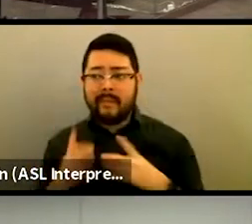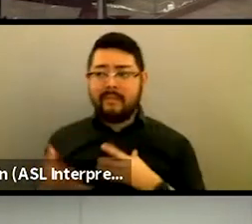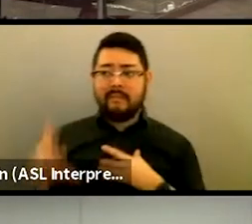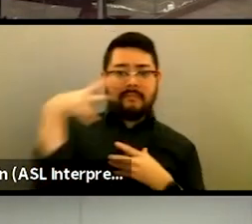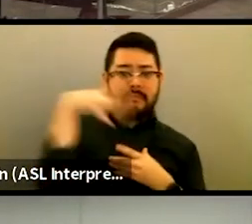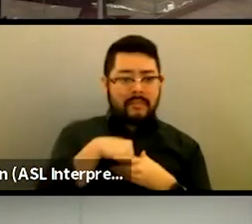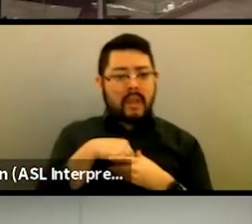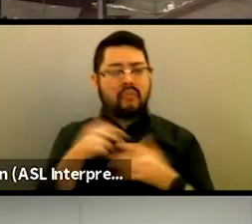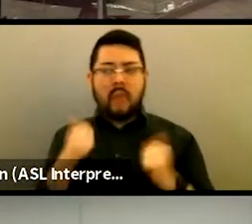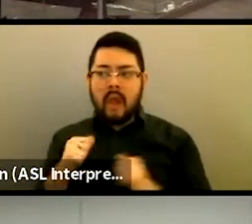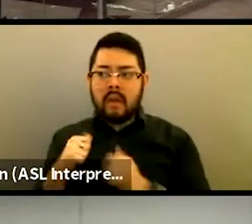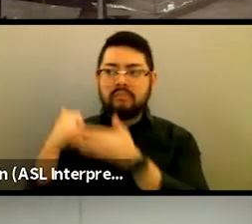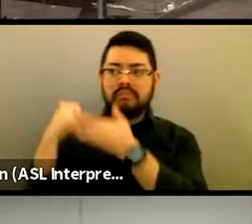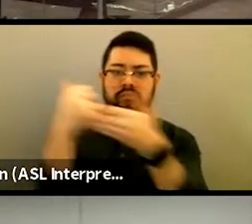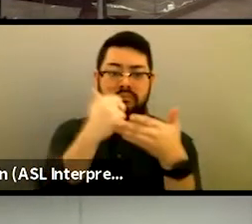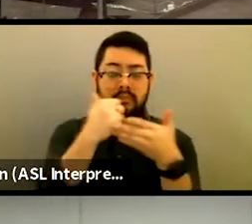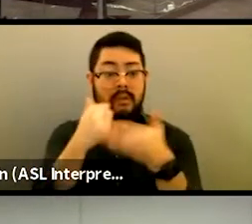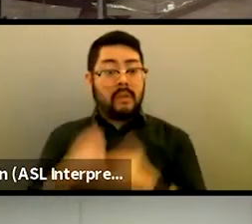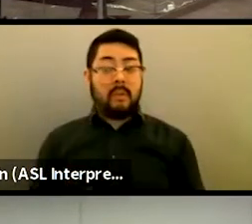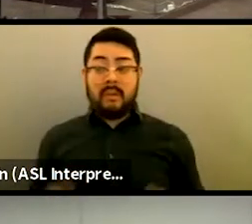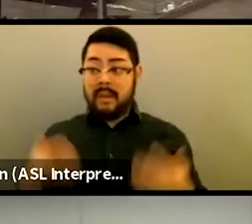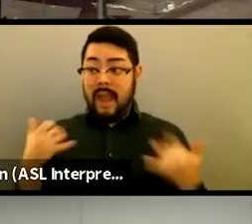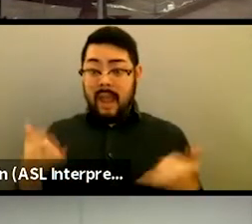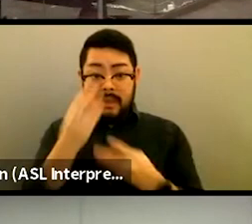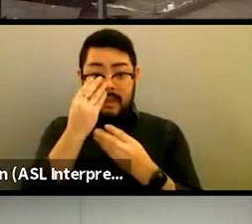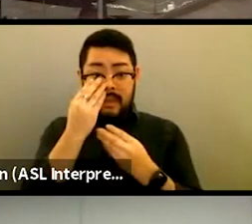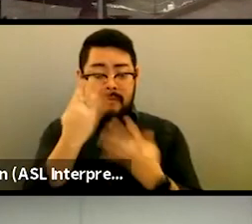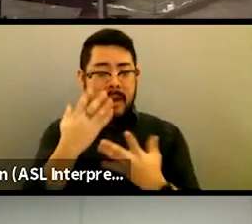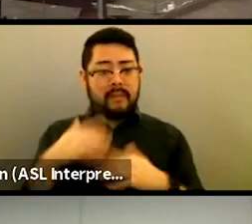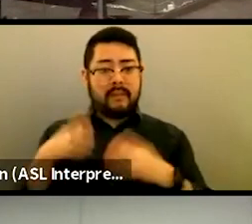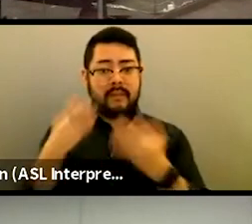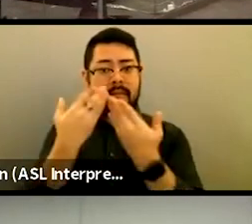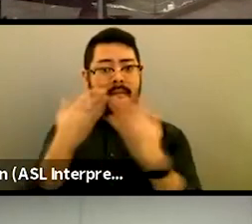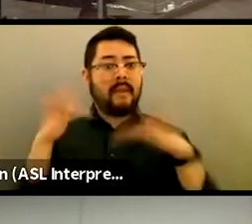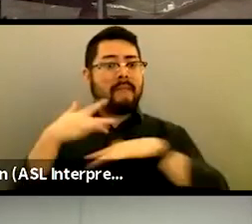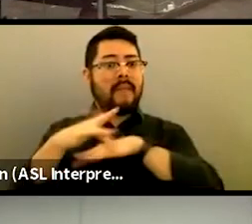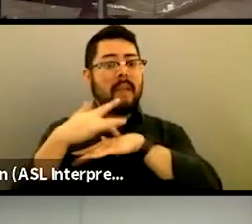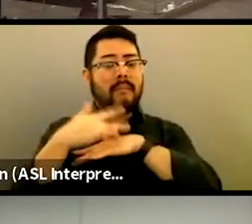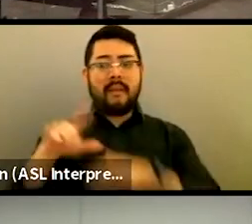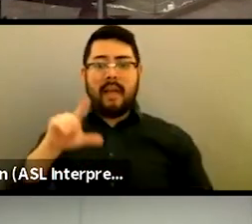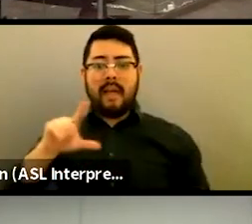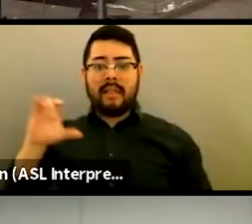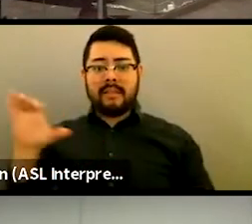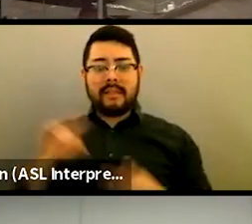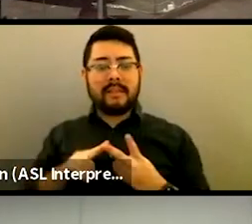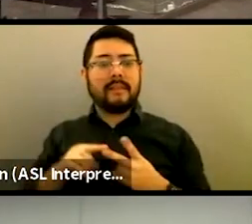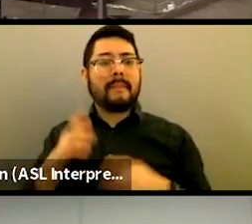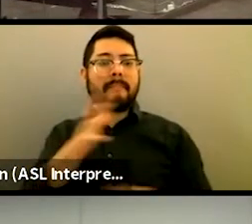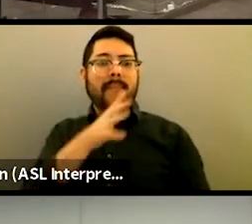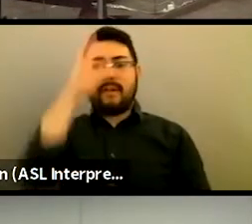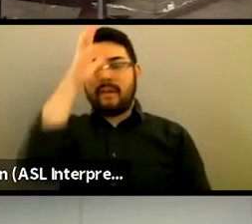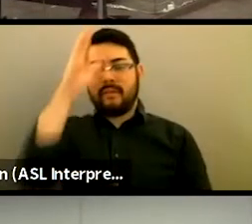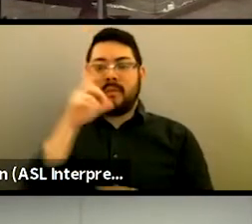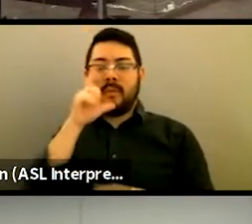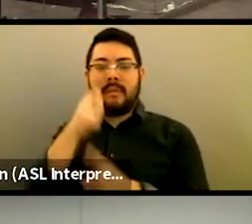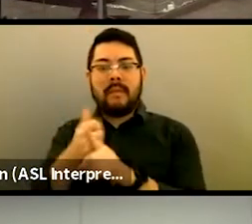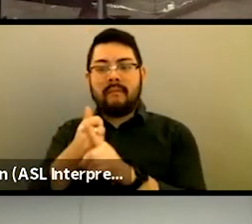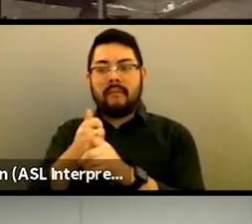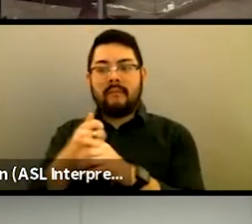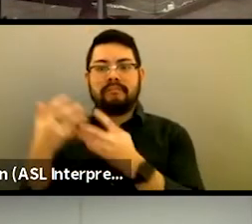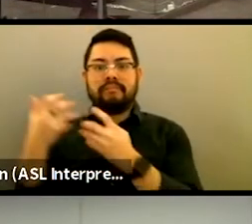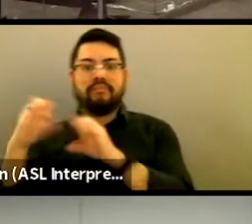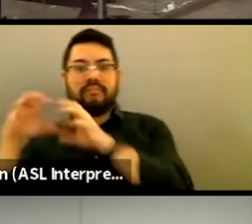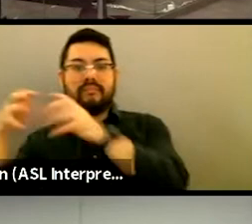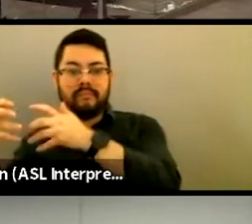made that available to the public so that our LSCs, as well as parents at large, can take a look at that. And we will continue to take into